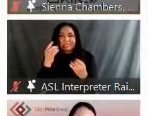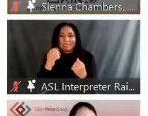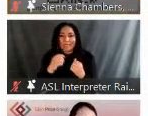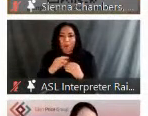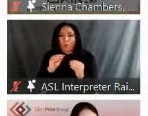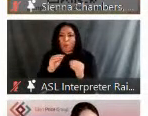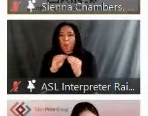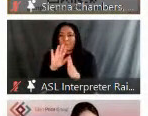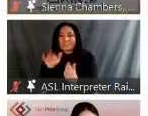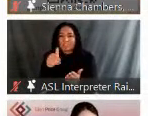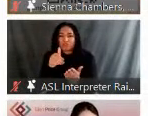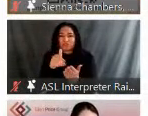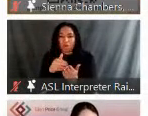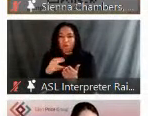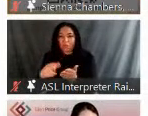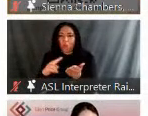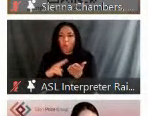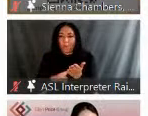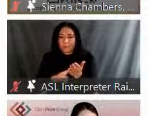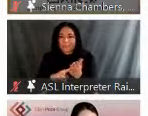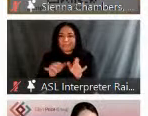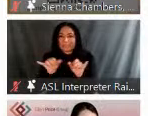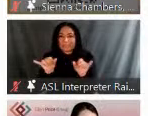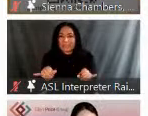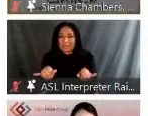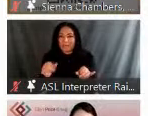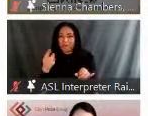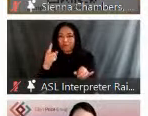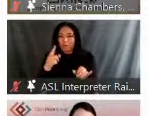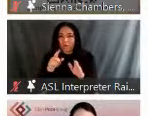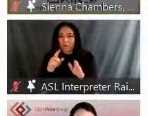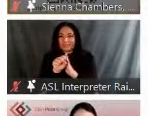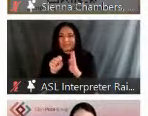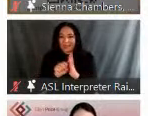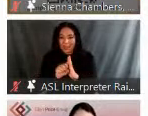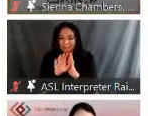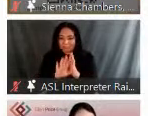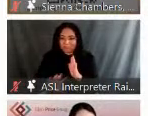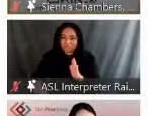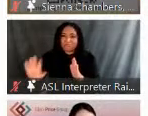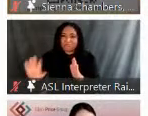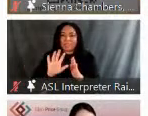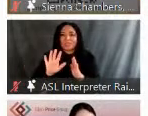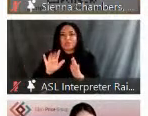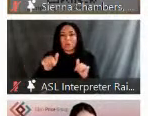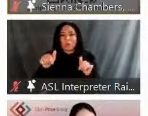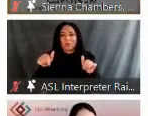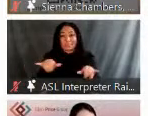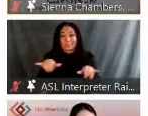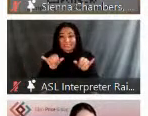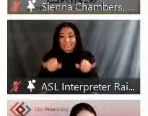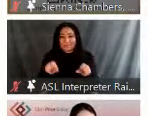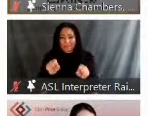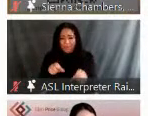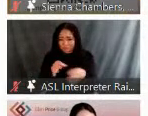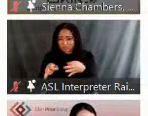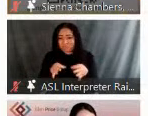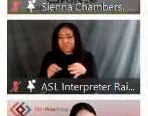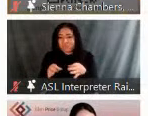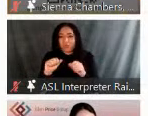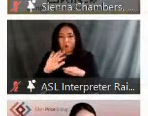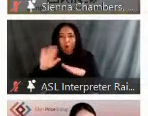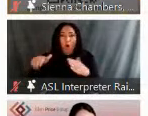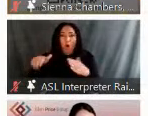centralized enrollment system for the state so that this system basically can explain to all